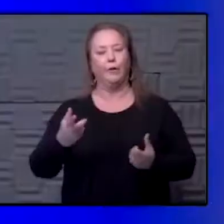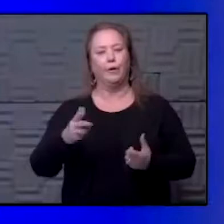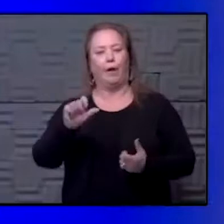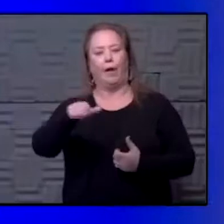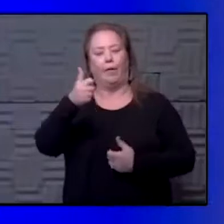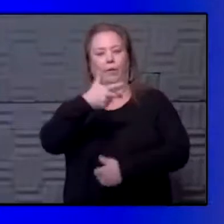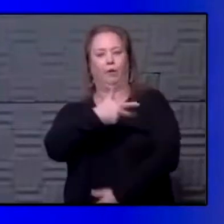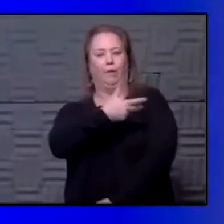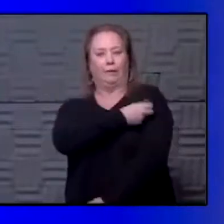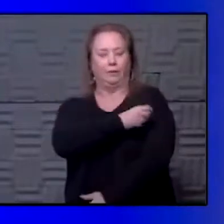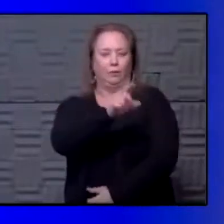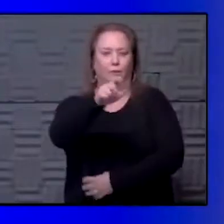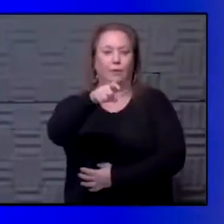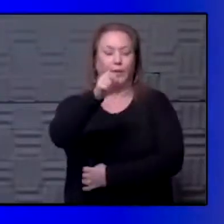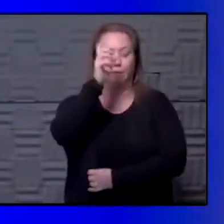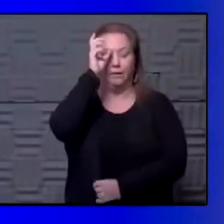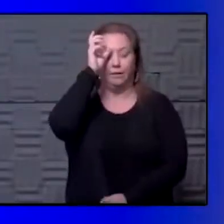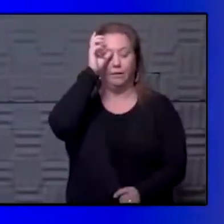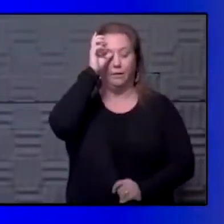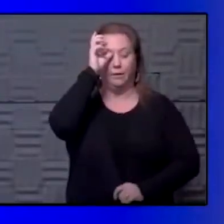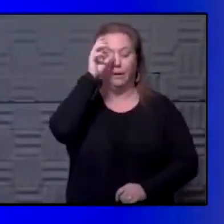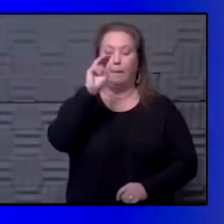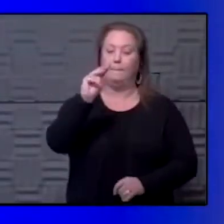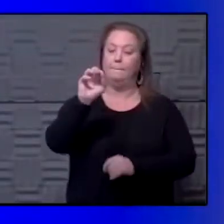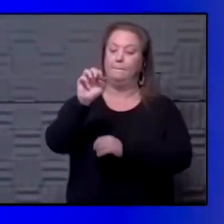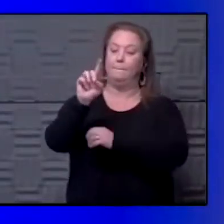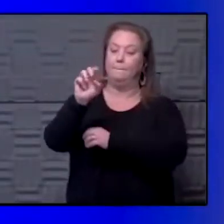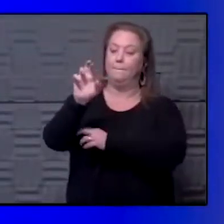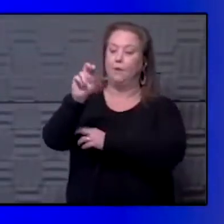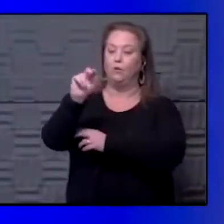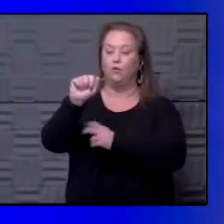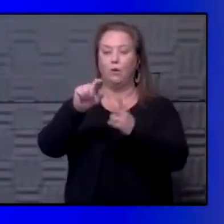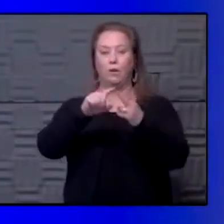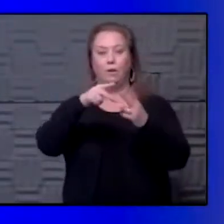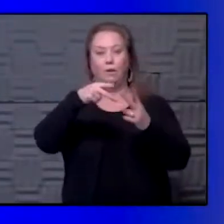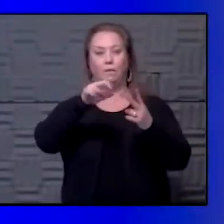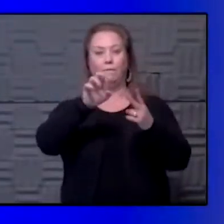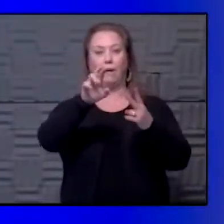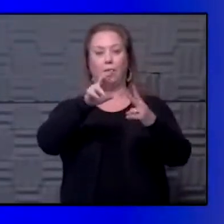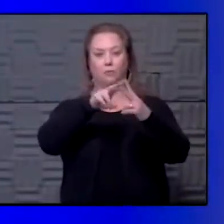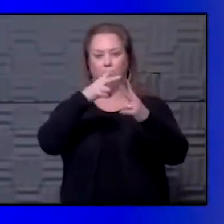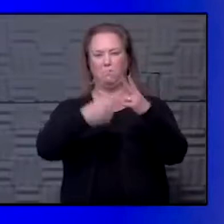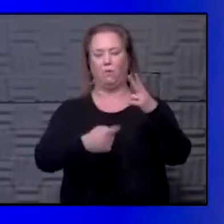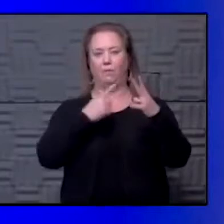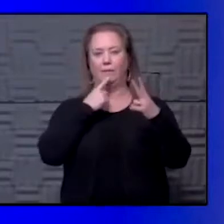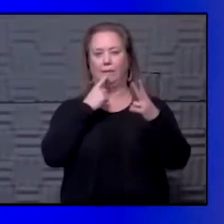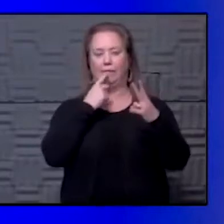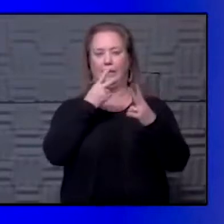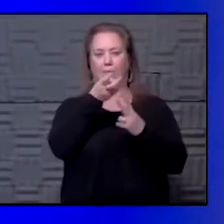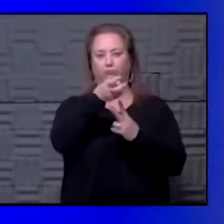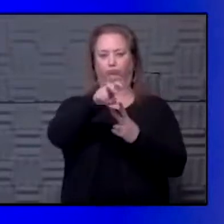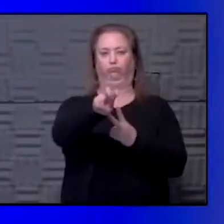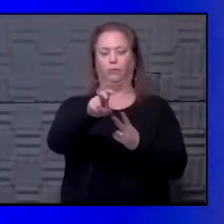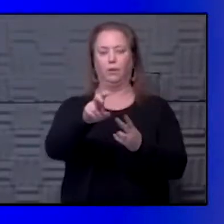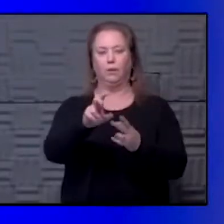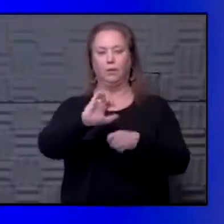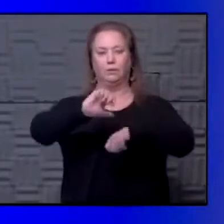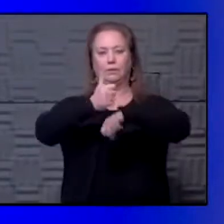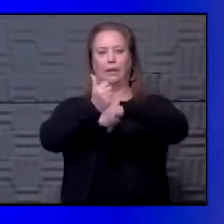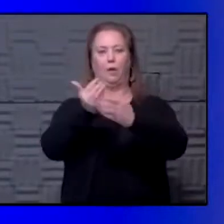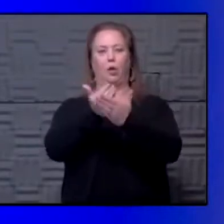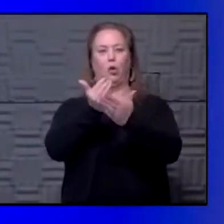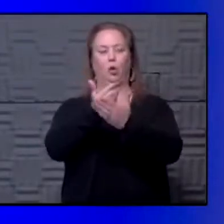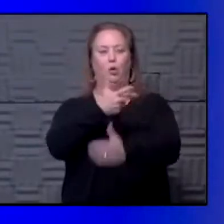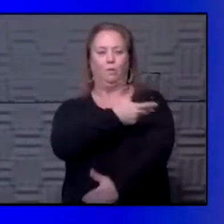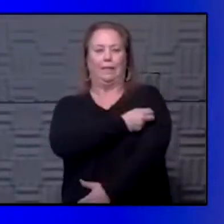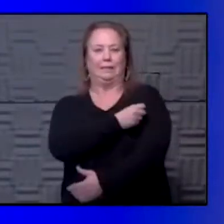other vaccine. We know that Moderna or Pfizer has said with their platform, they can easily pivot and create a new thing within 6